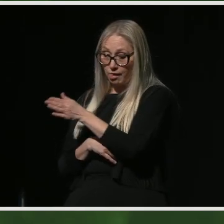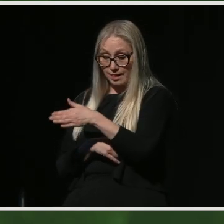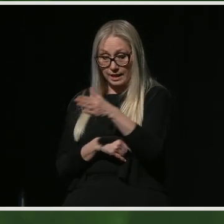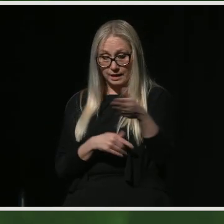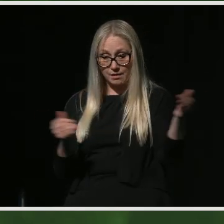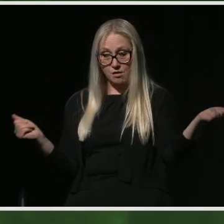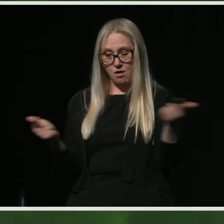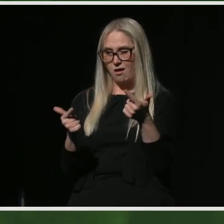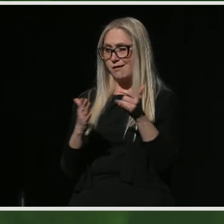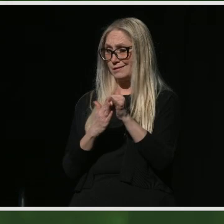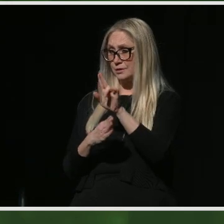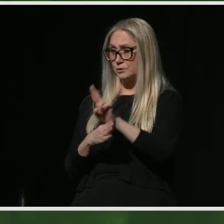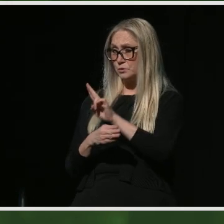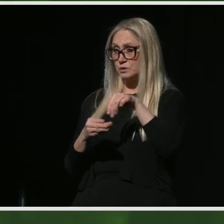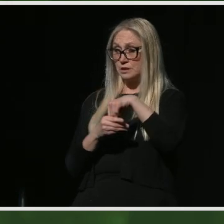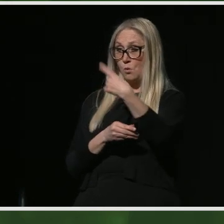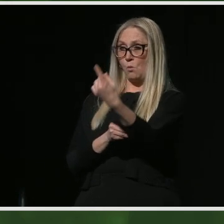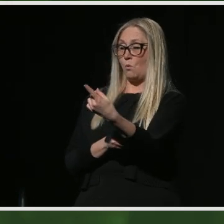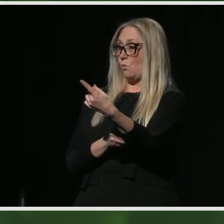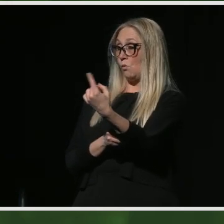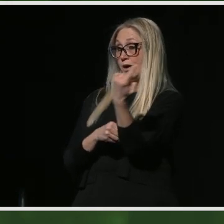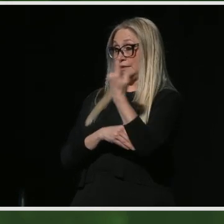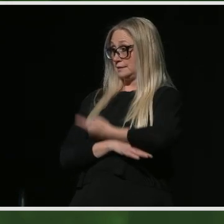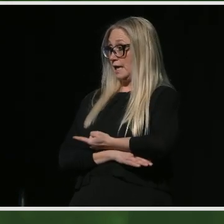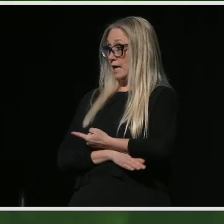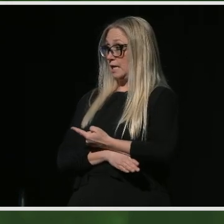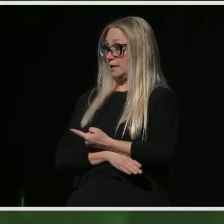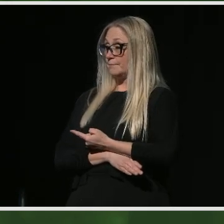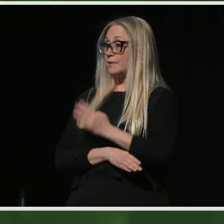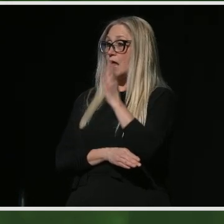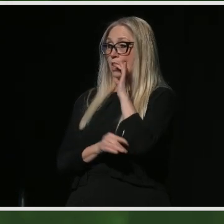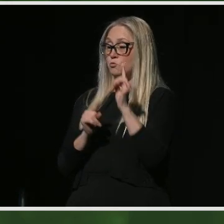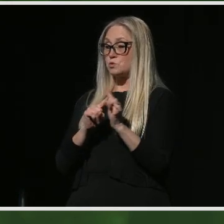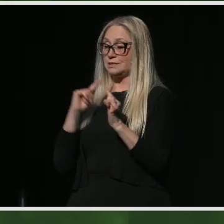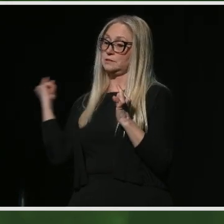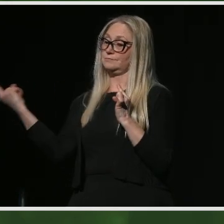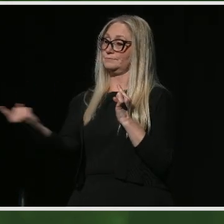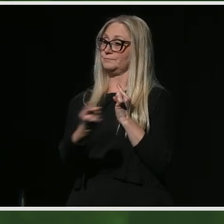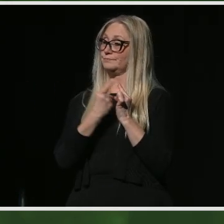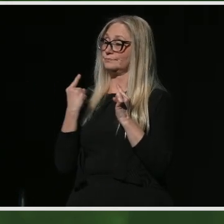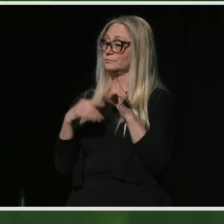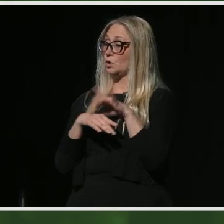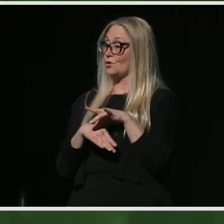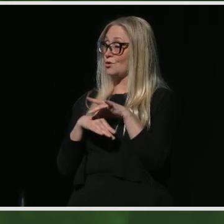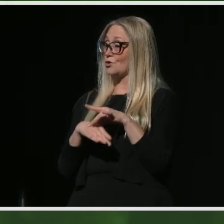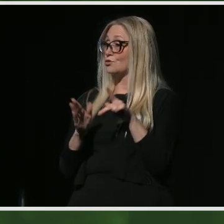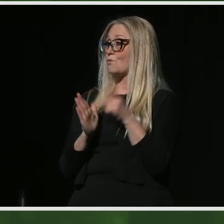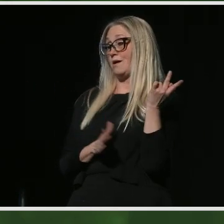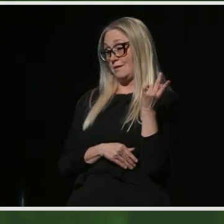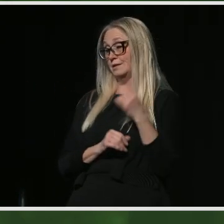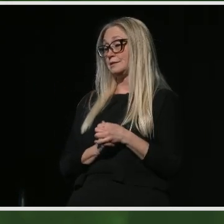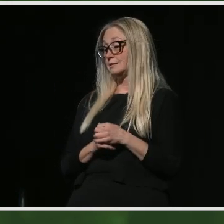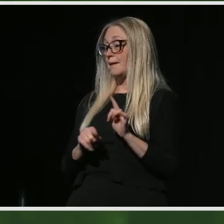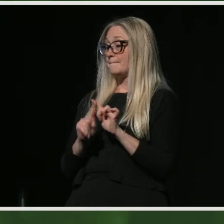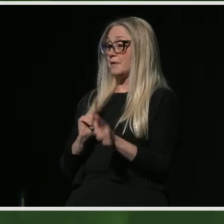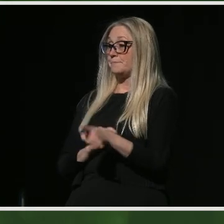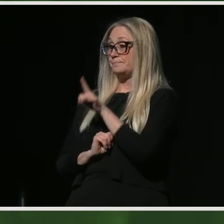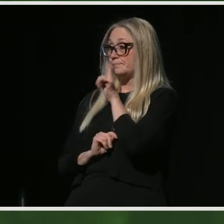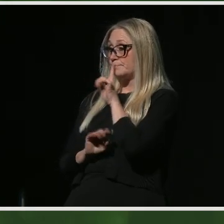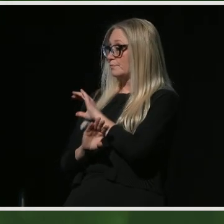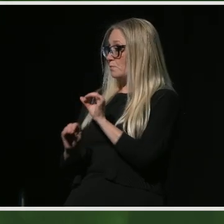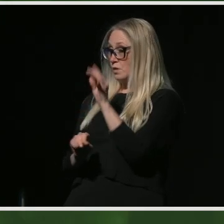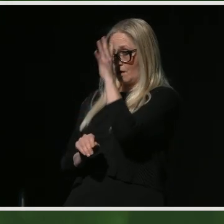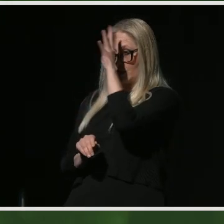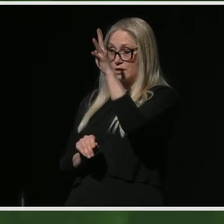that Americans use in one single day, it would circle the earth twice. And yet, there's been very little to no innovation